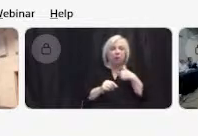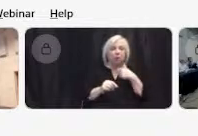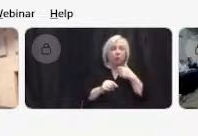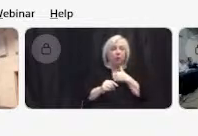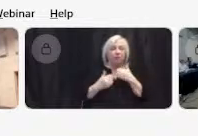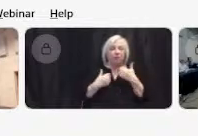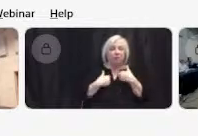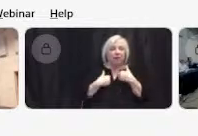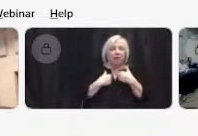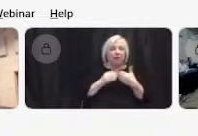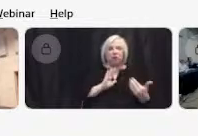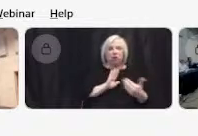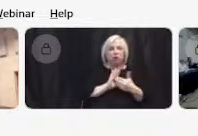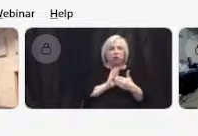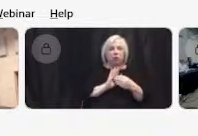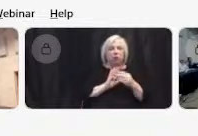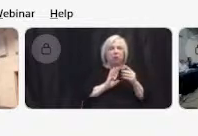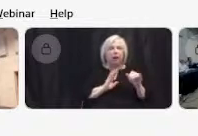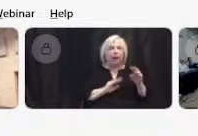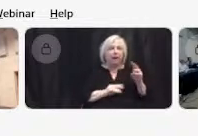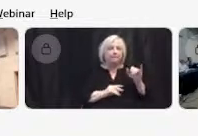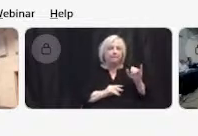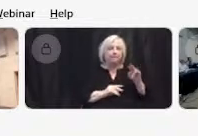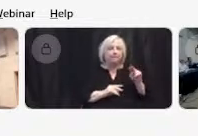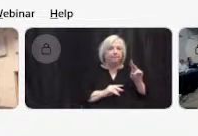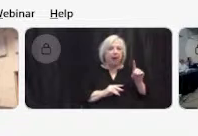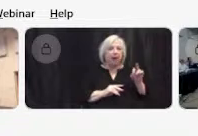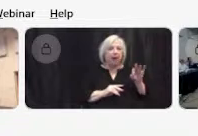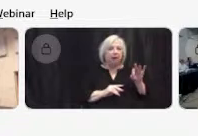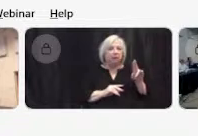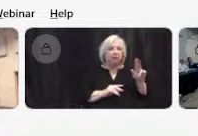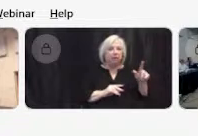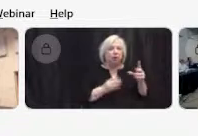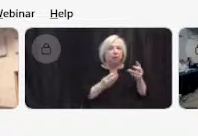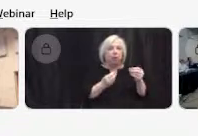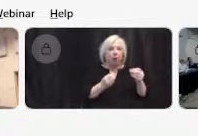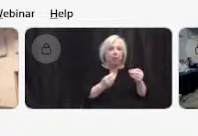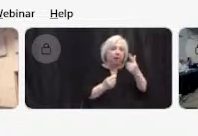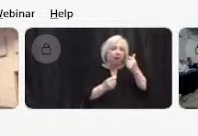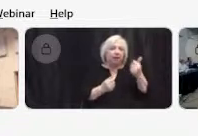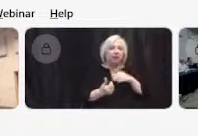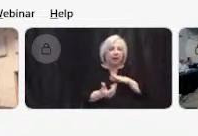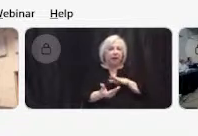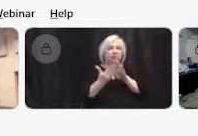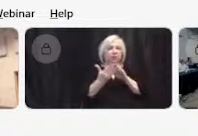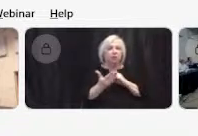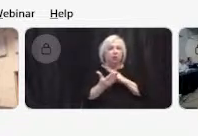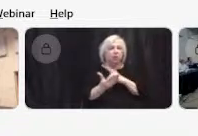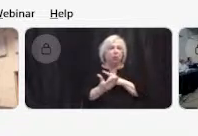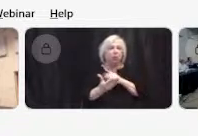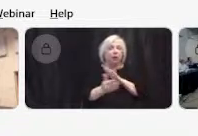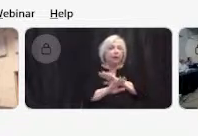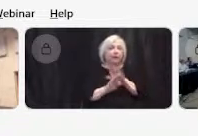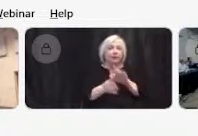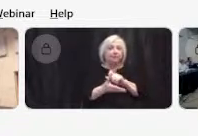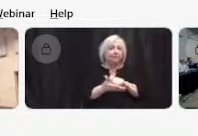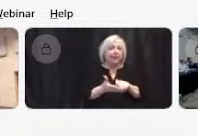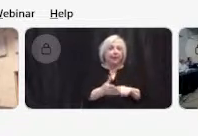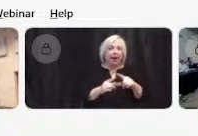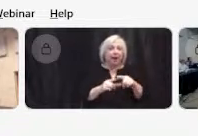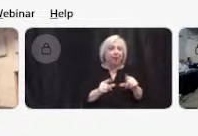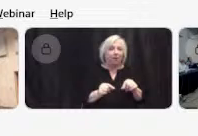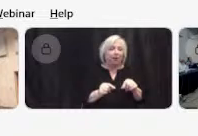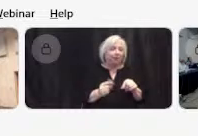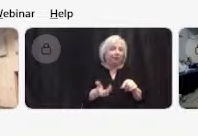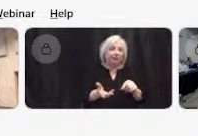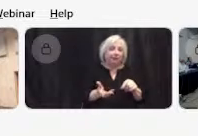been sued by Mindful Properties because they appeared before the board, didn't fill out a card, they